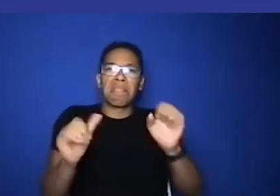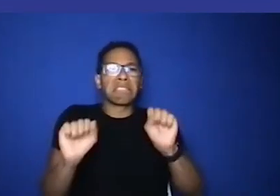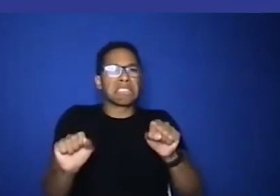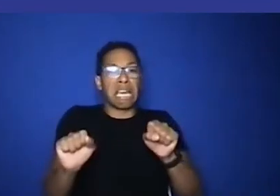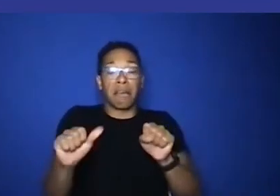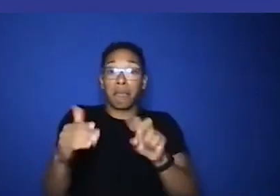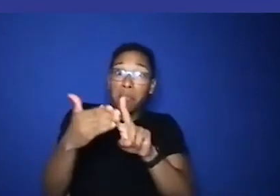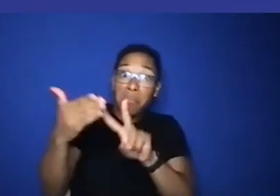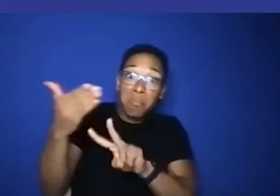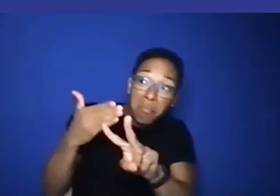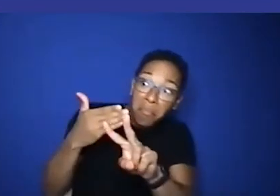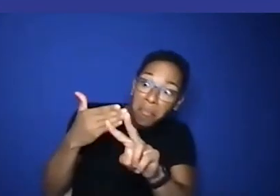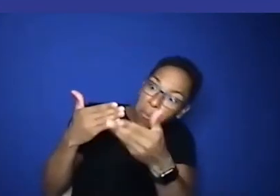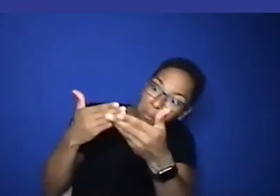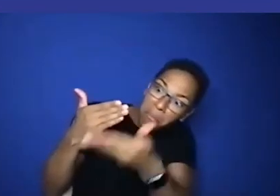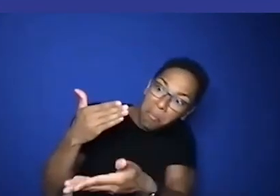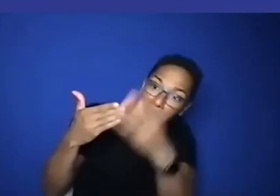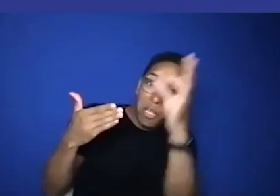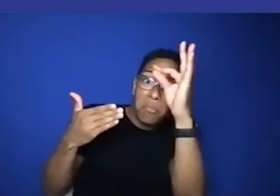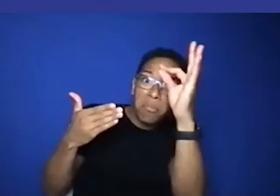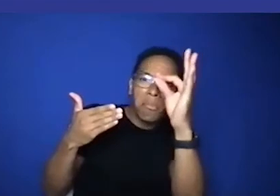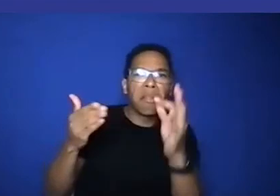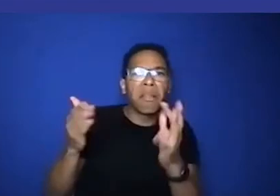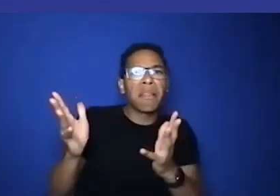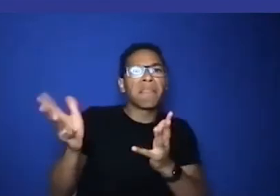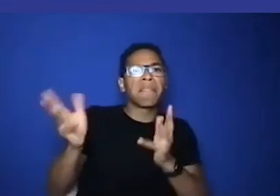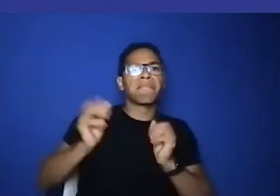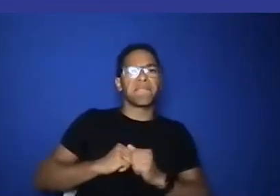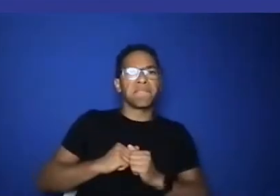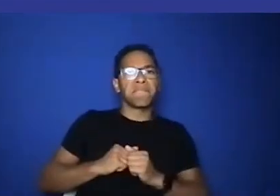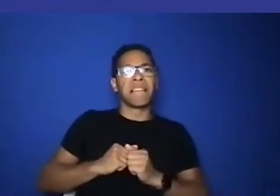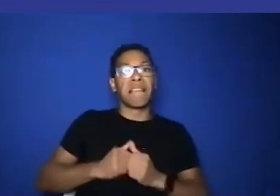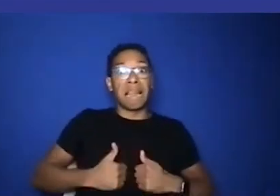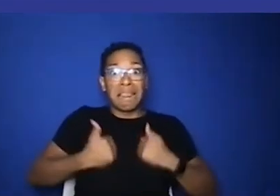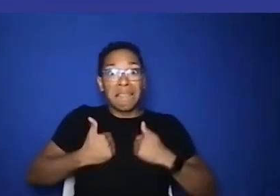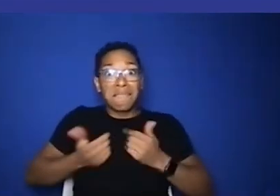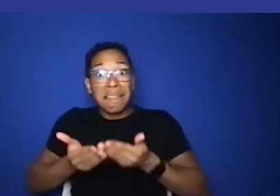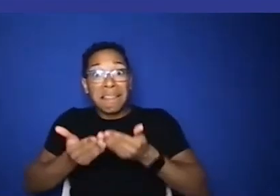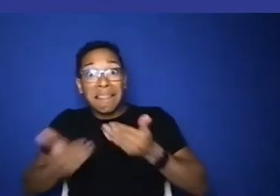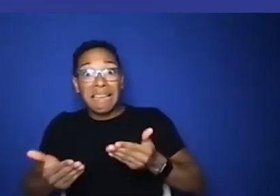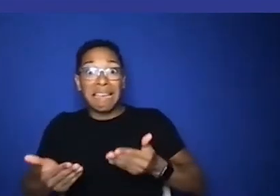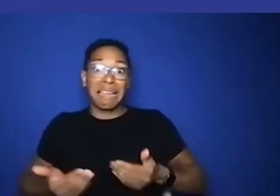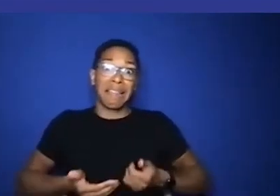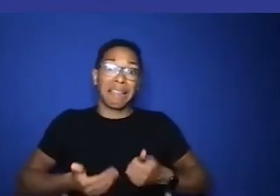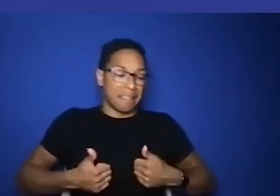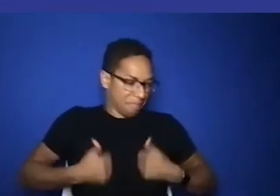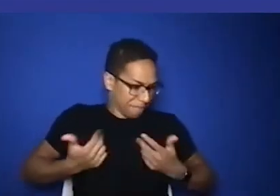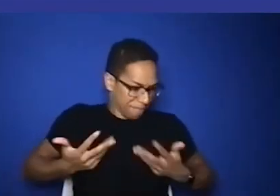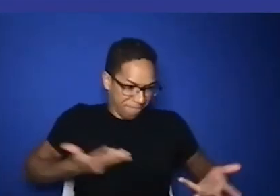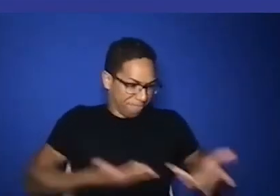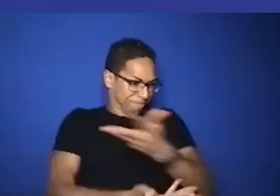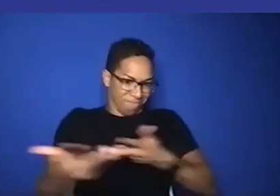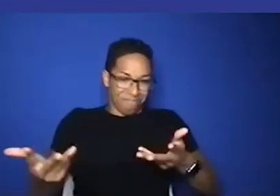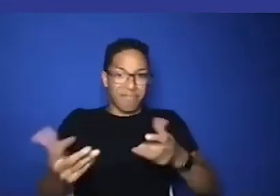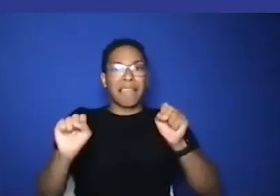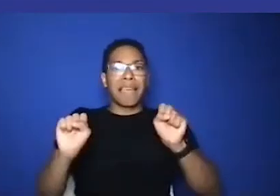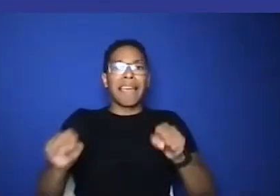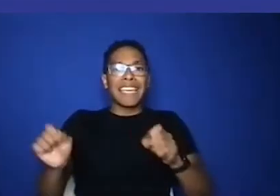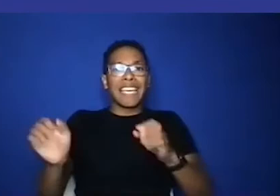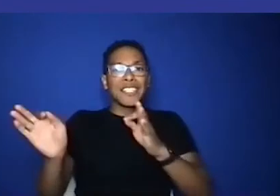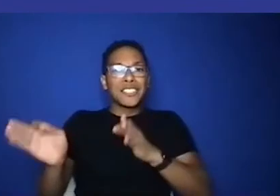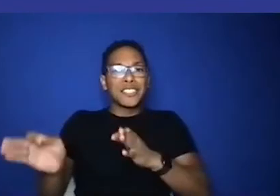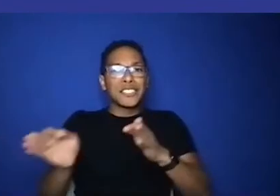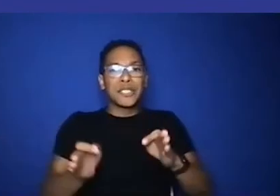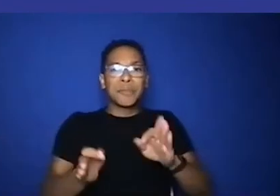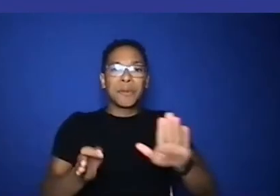living things can have their own living objects, living things, living relationships can determine their own pathways.